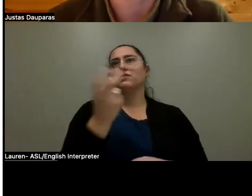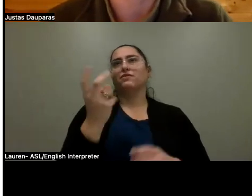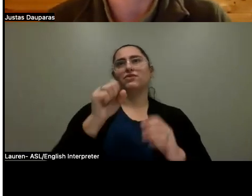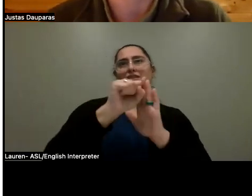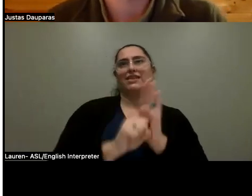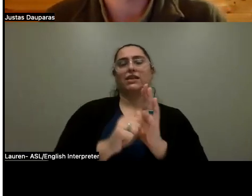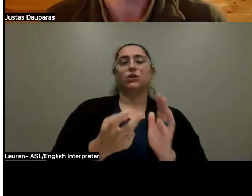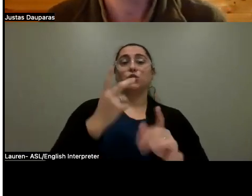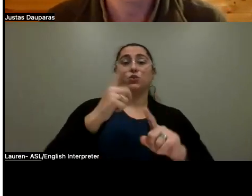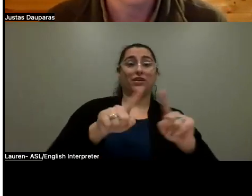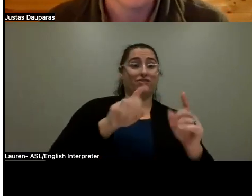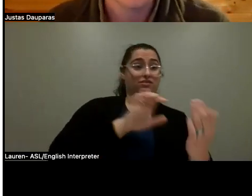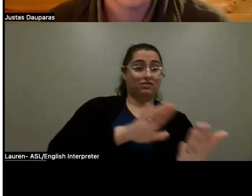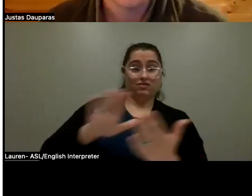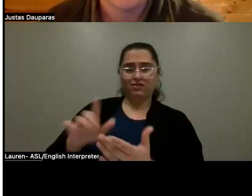separating them apart.